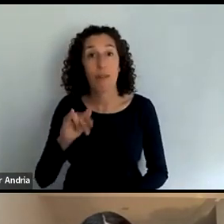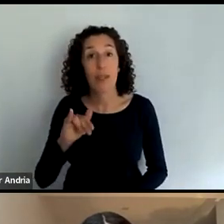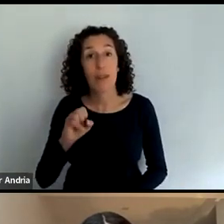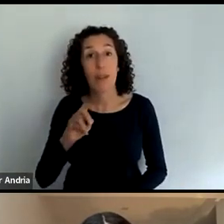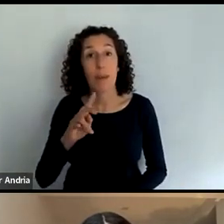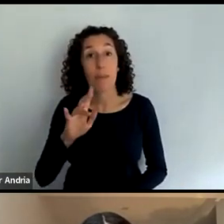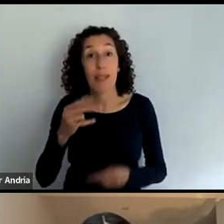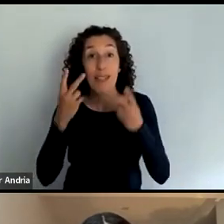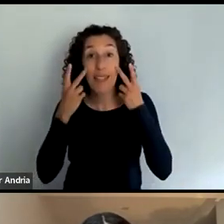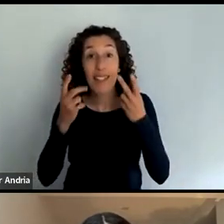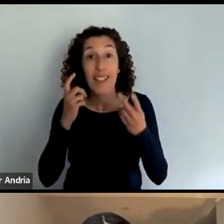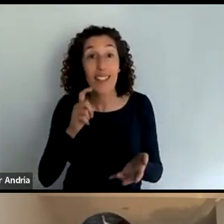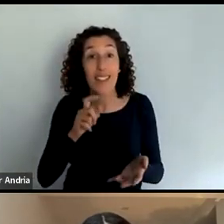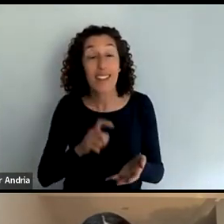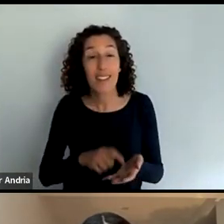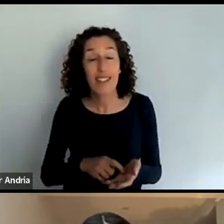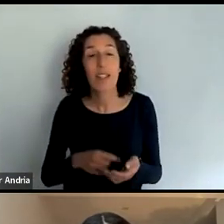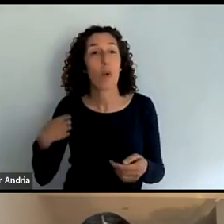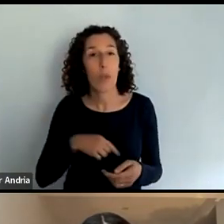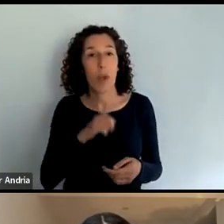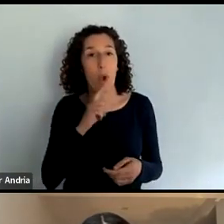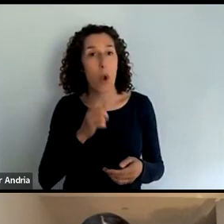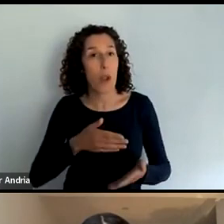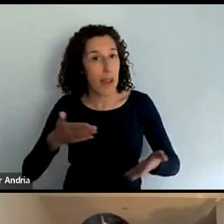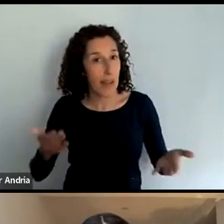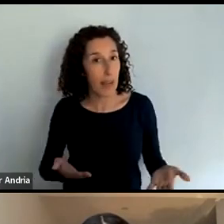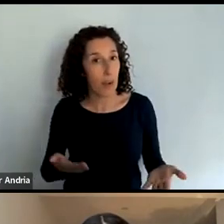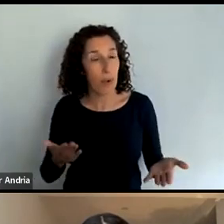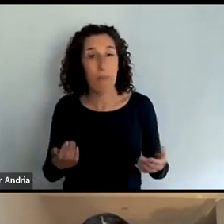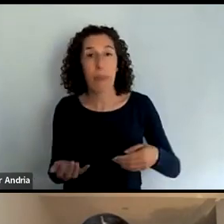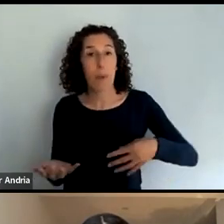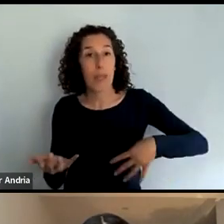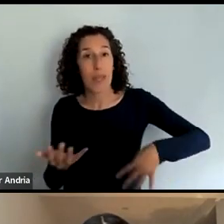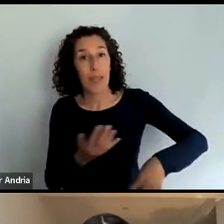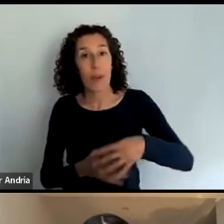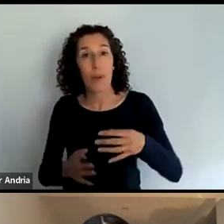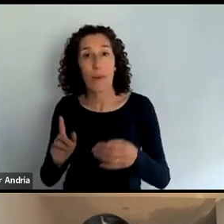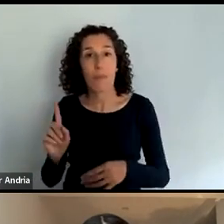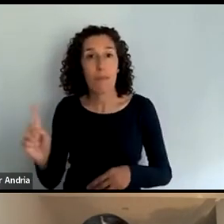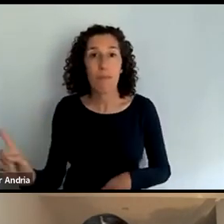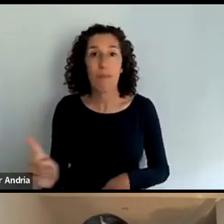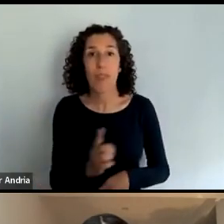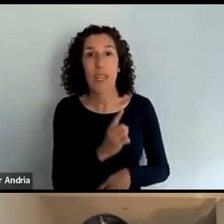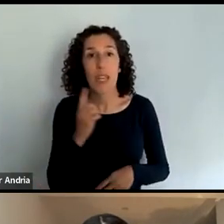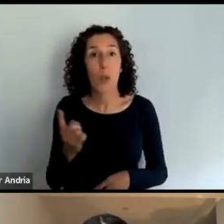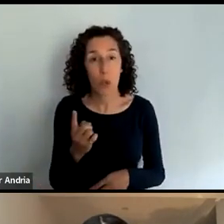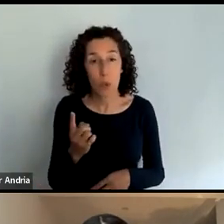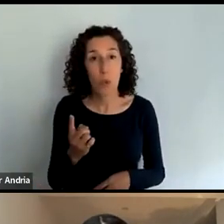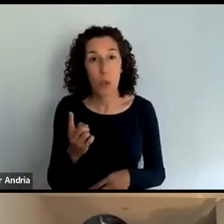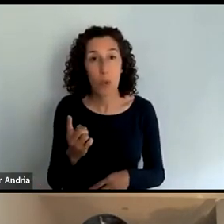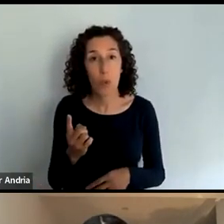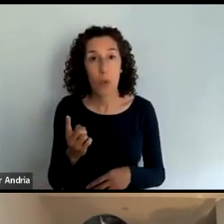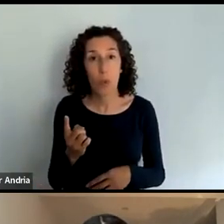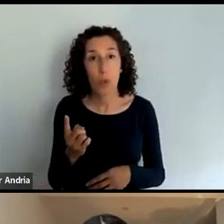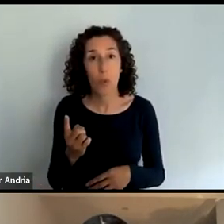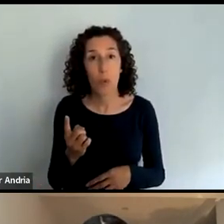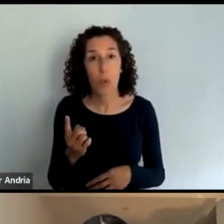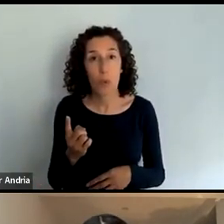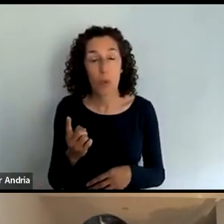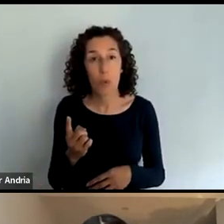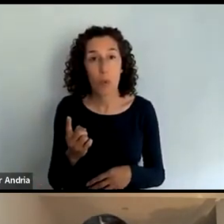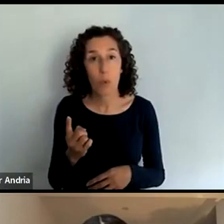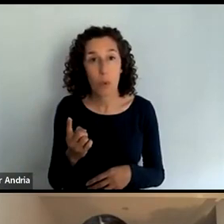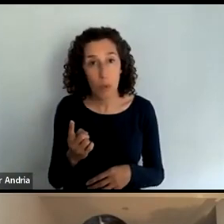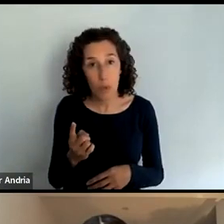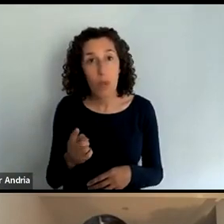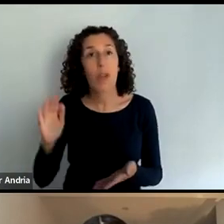us. So the more they know us, the less mystery there will be and hopefully less trouble